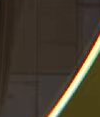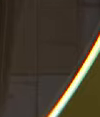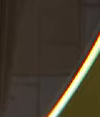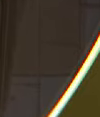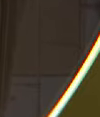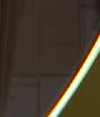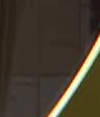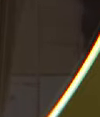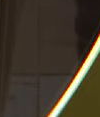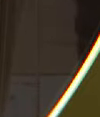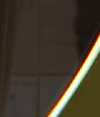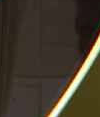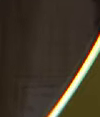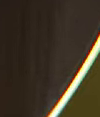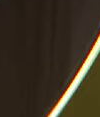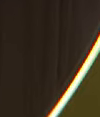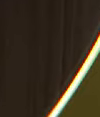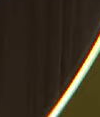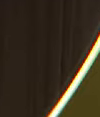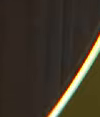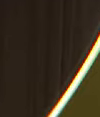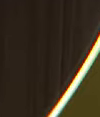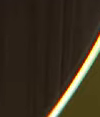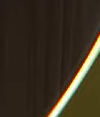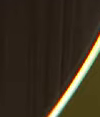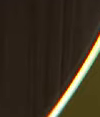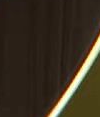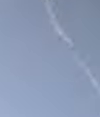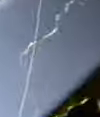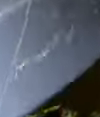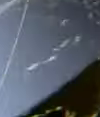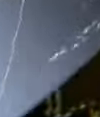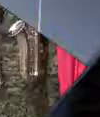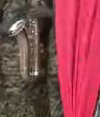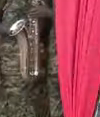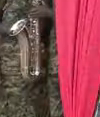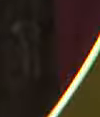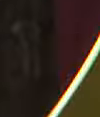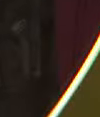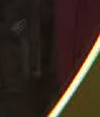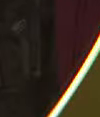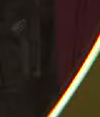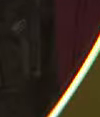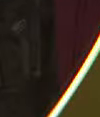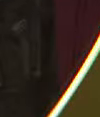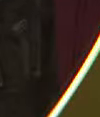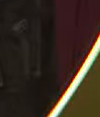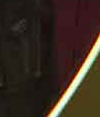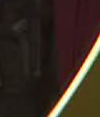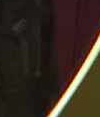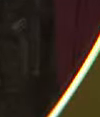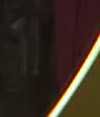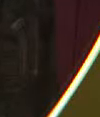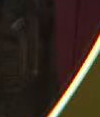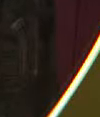Notorious Boda Boda 2010 patron Chitacha sentenced breaks down in tears. The UPDF capacity